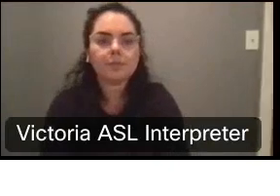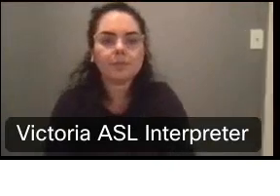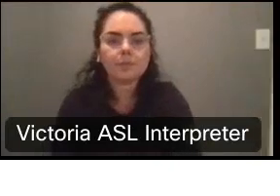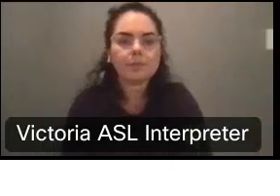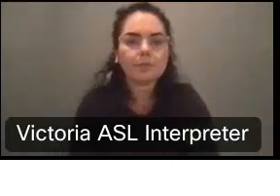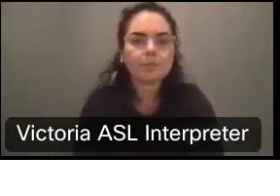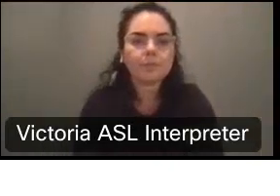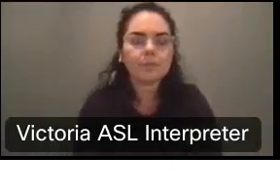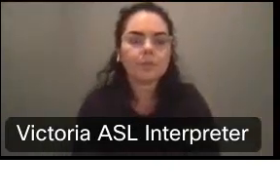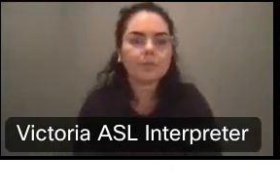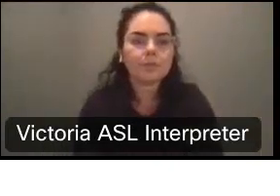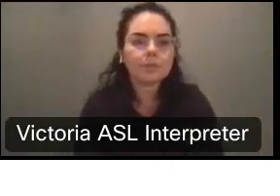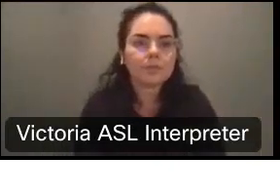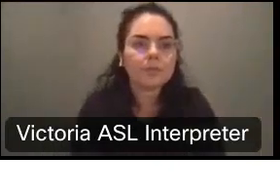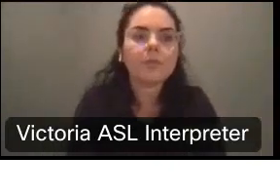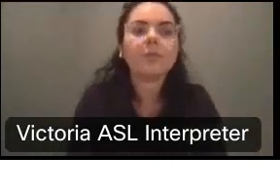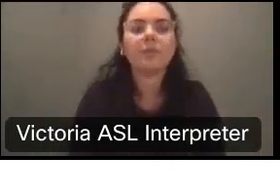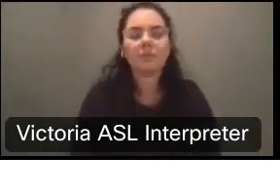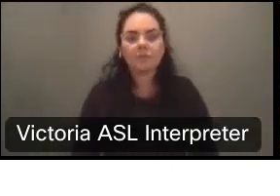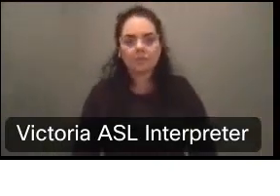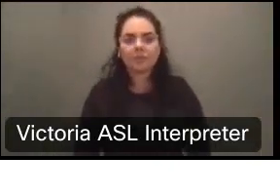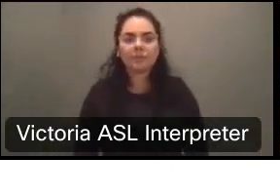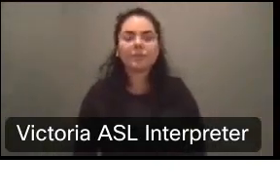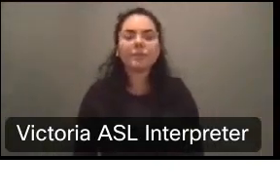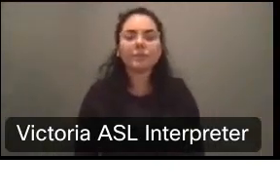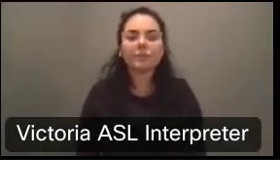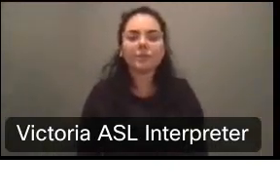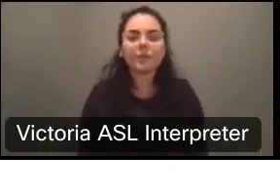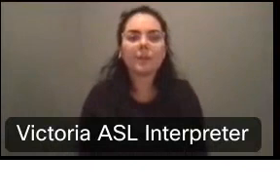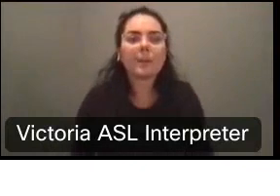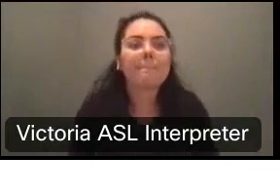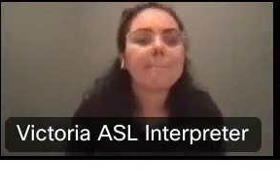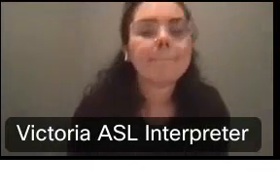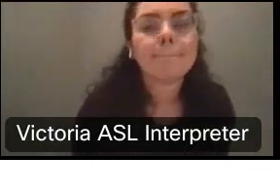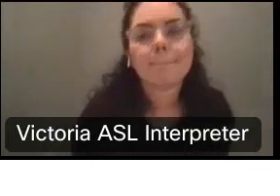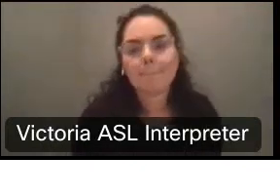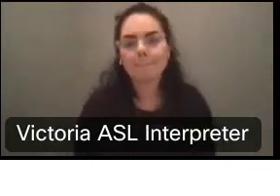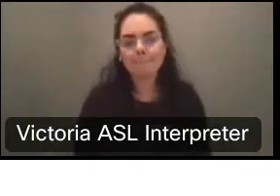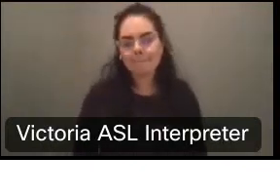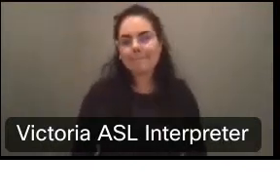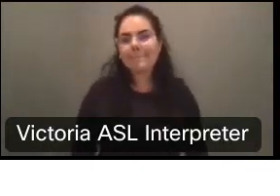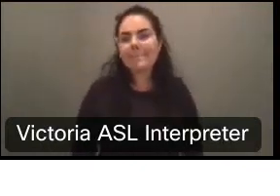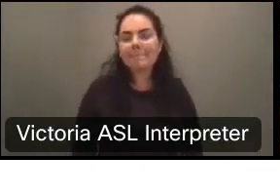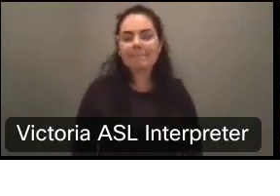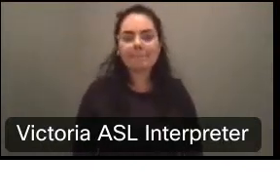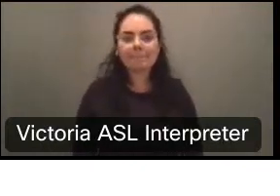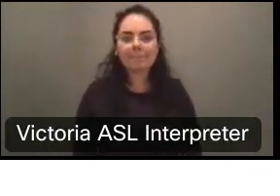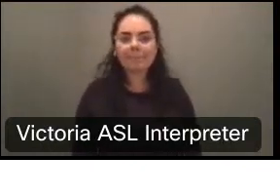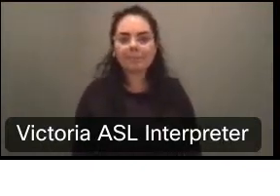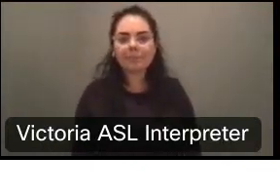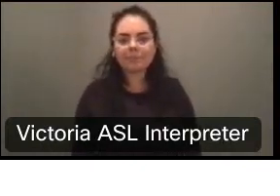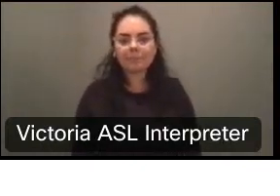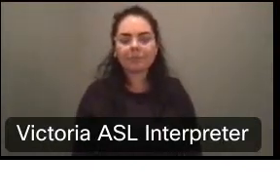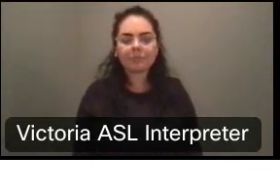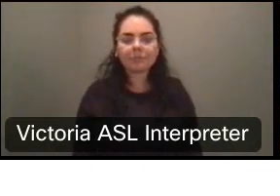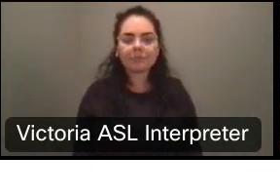an application-centric infrastructure. And this one is truly built for within the data